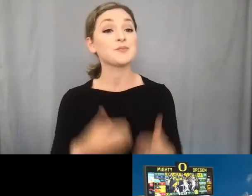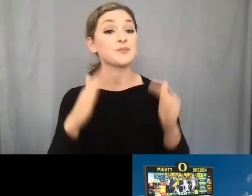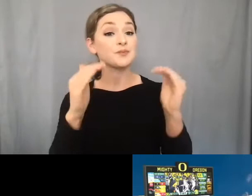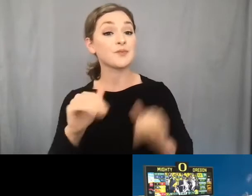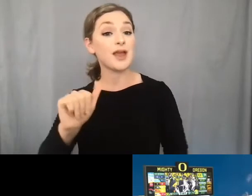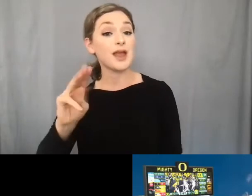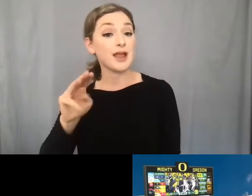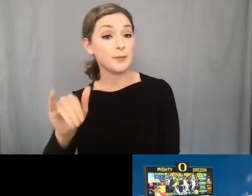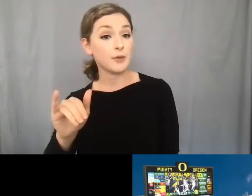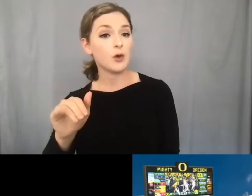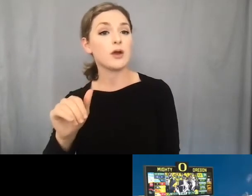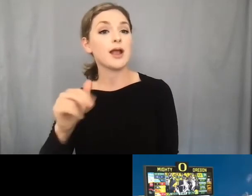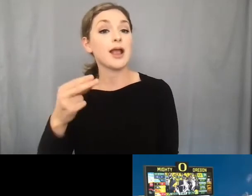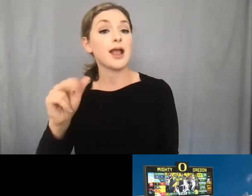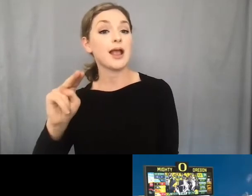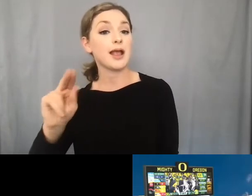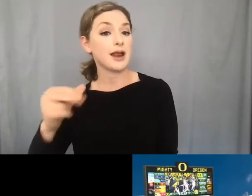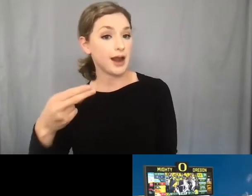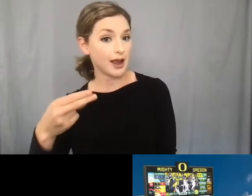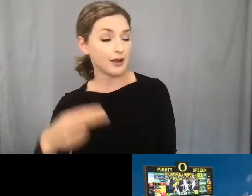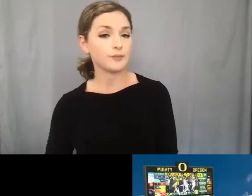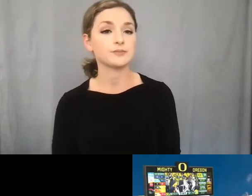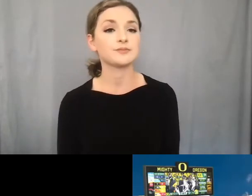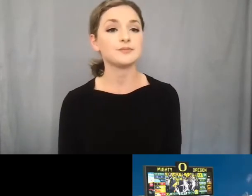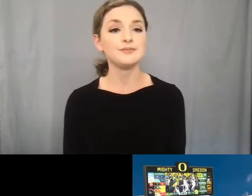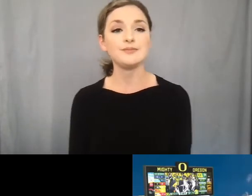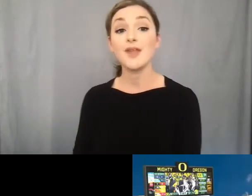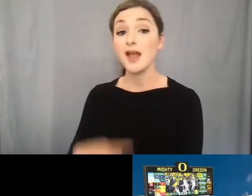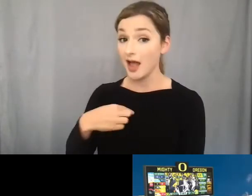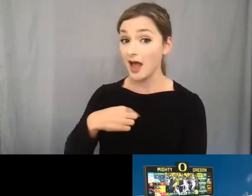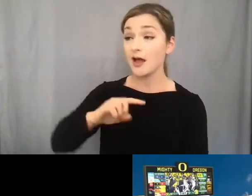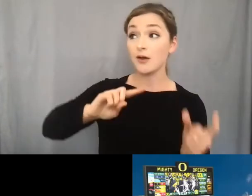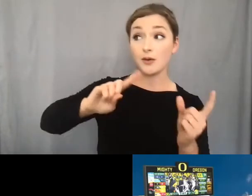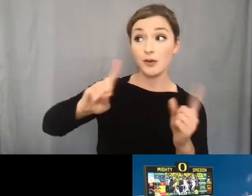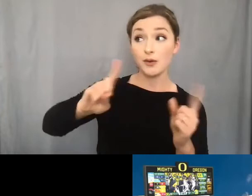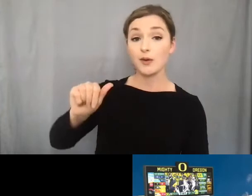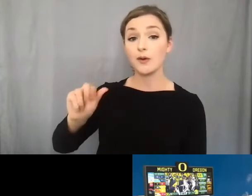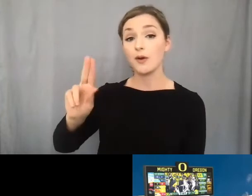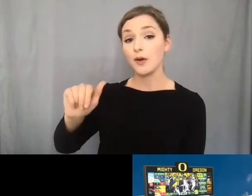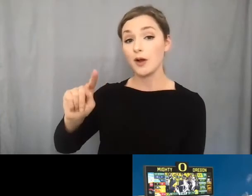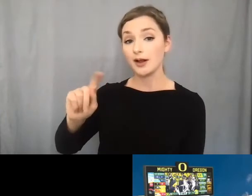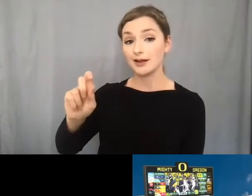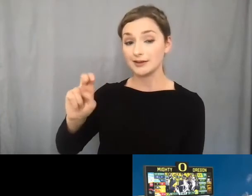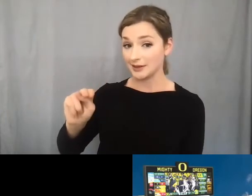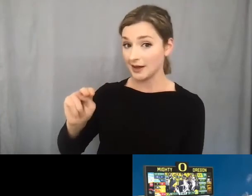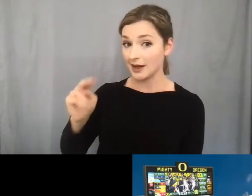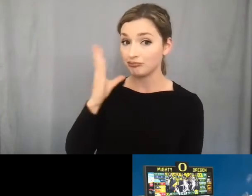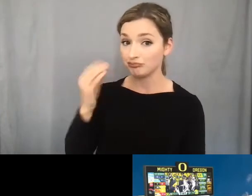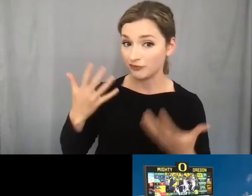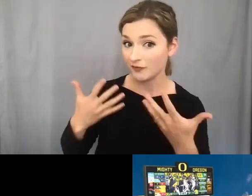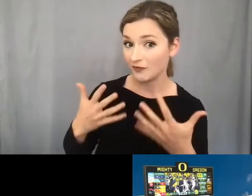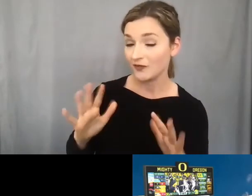I've been to Autzen Stadium before. When was the stadium